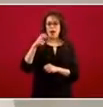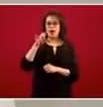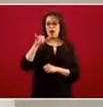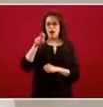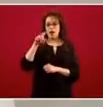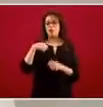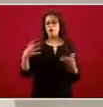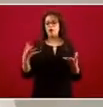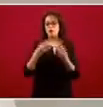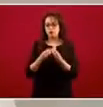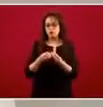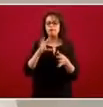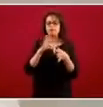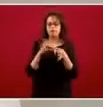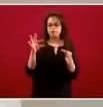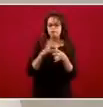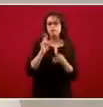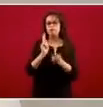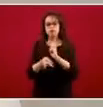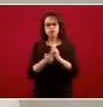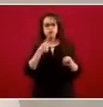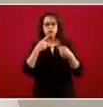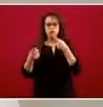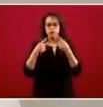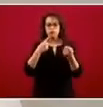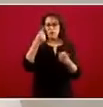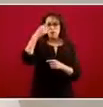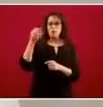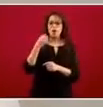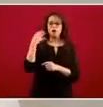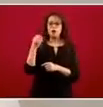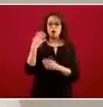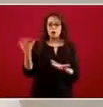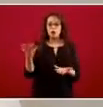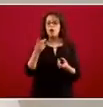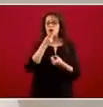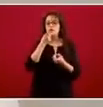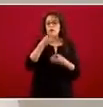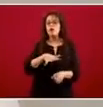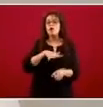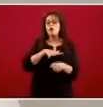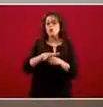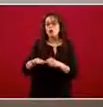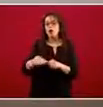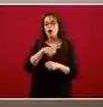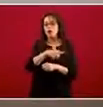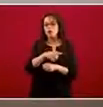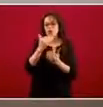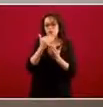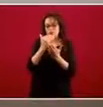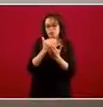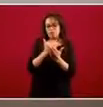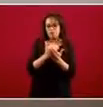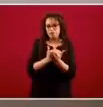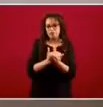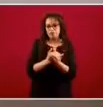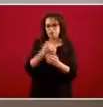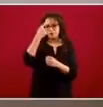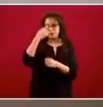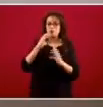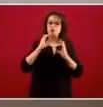and we'll have a press conference so we can talk in more detail about the strategies that should be